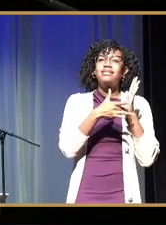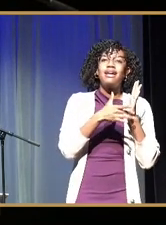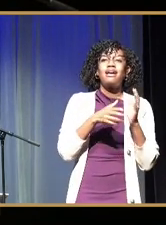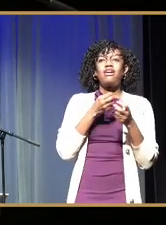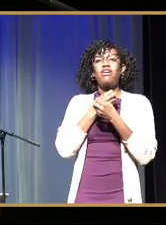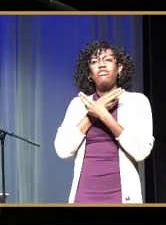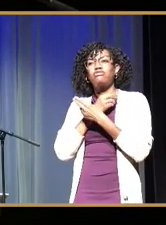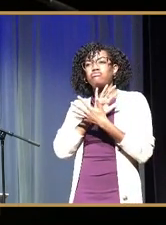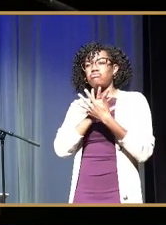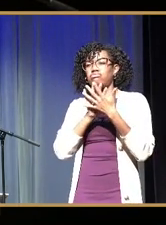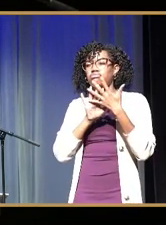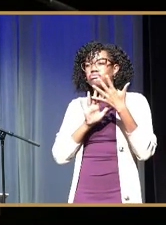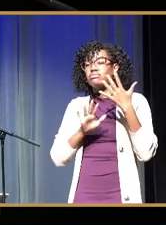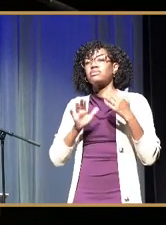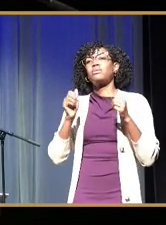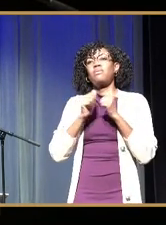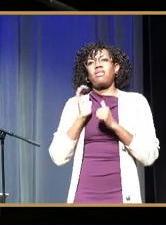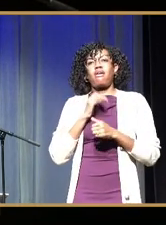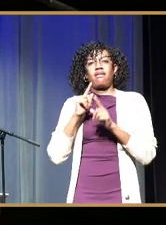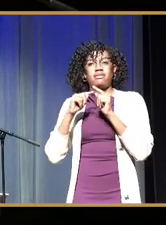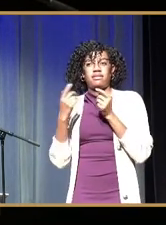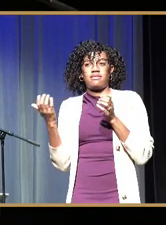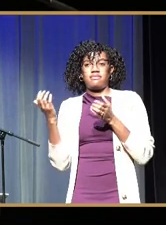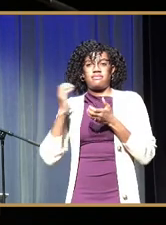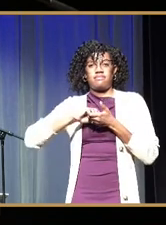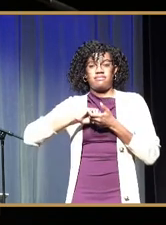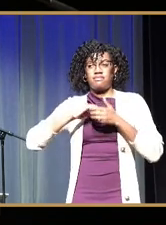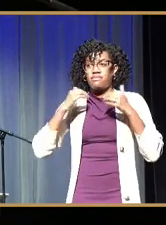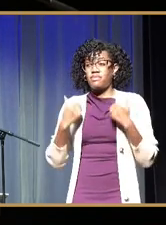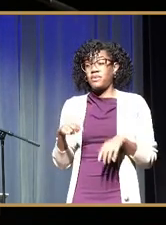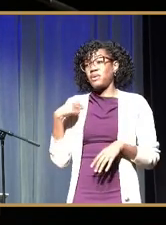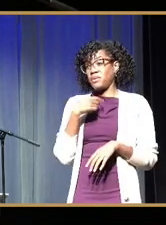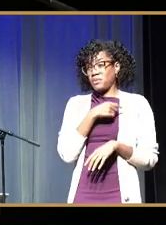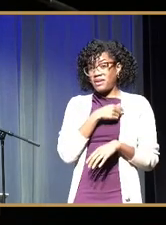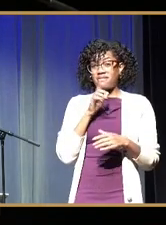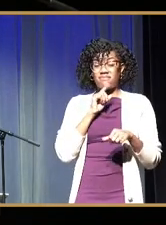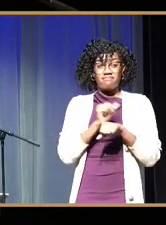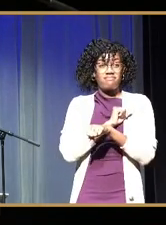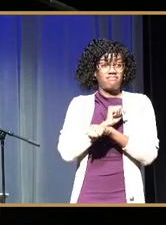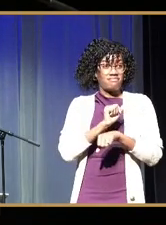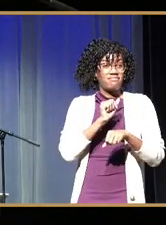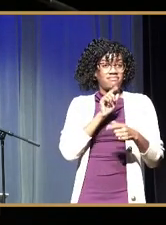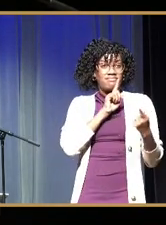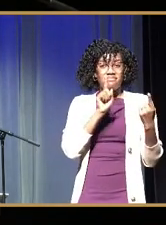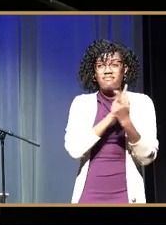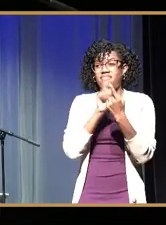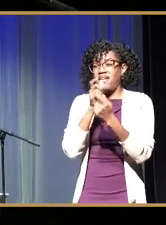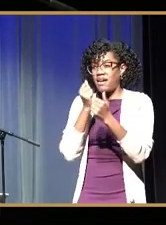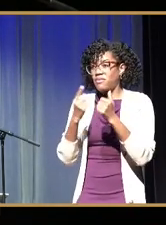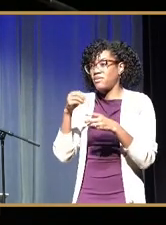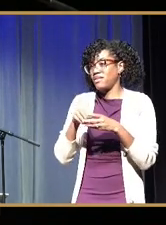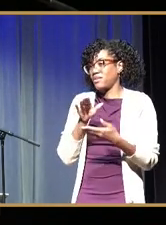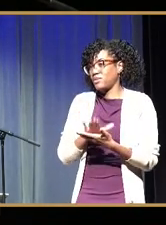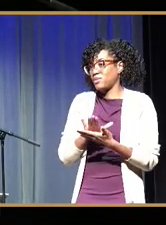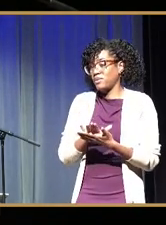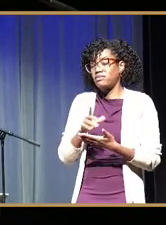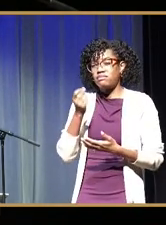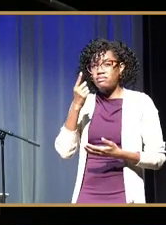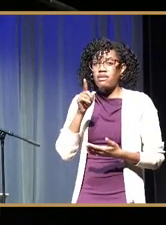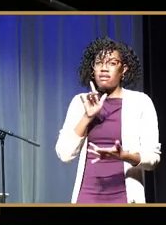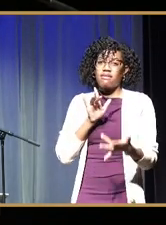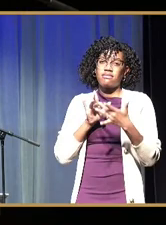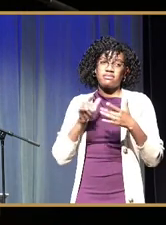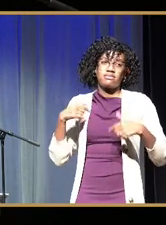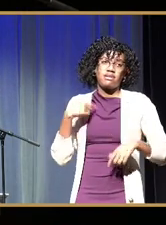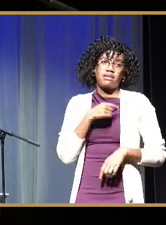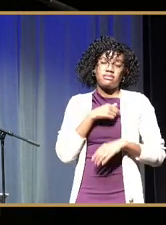team of professionals, we have probably touched everyone in the school, and they have touched us.